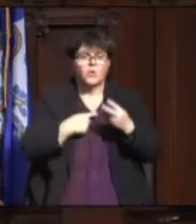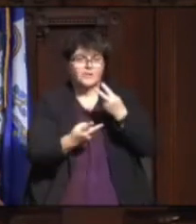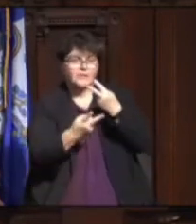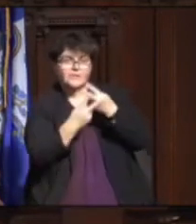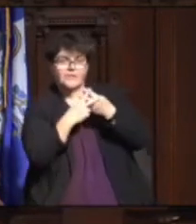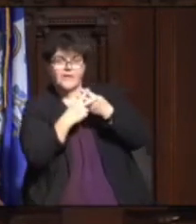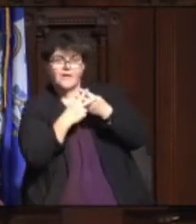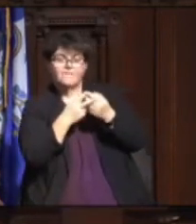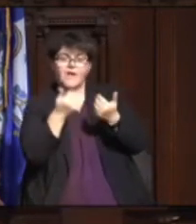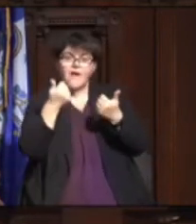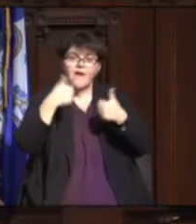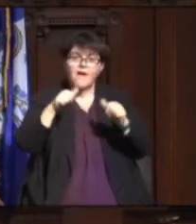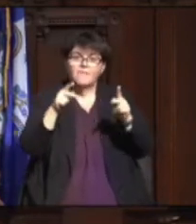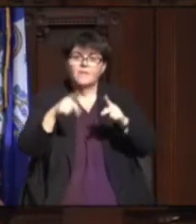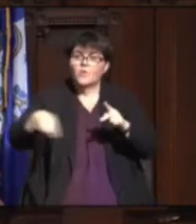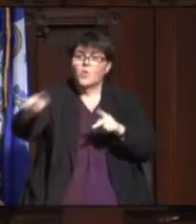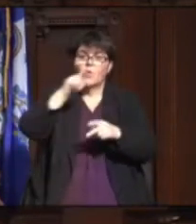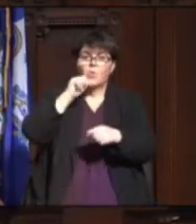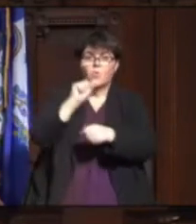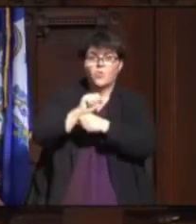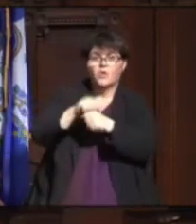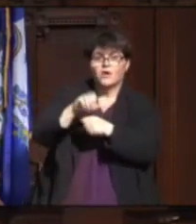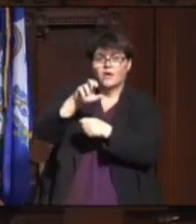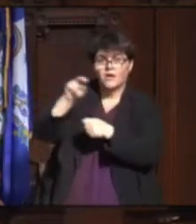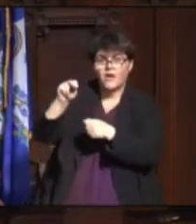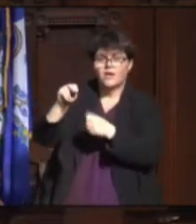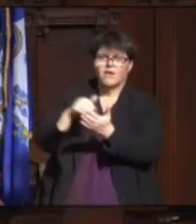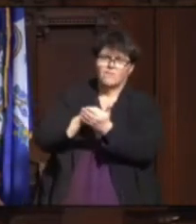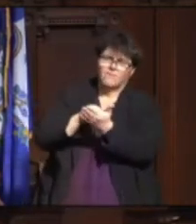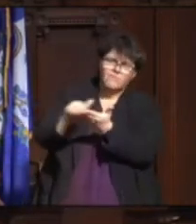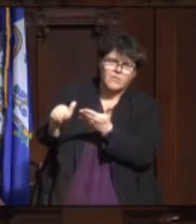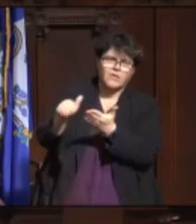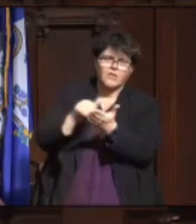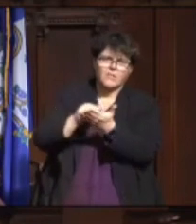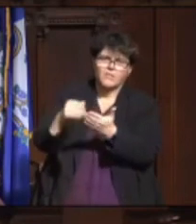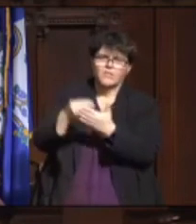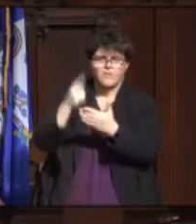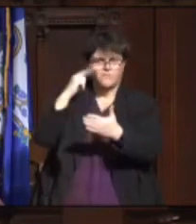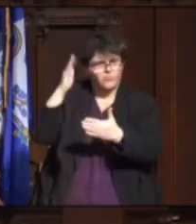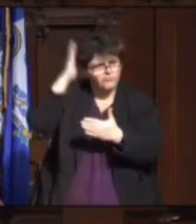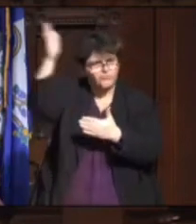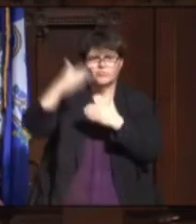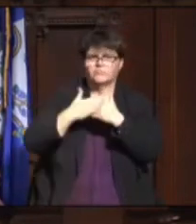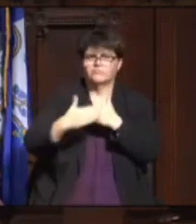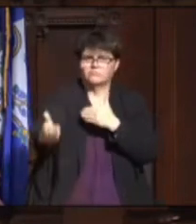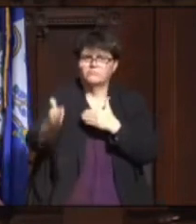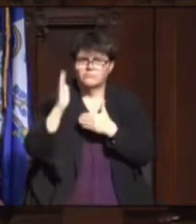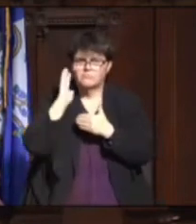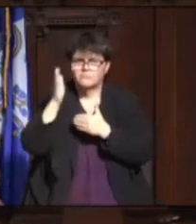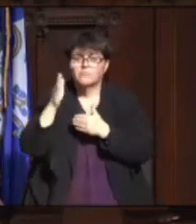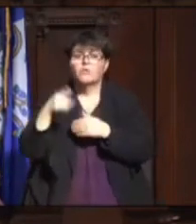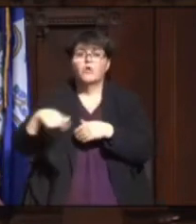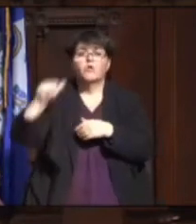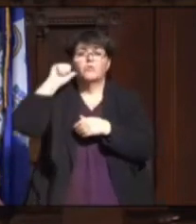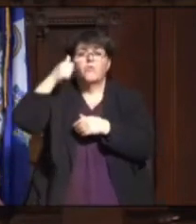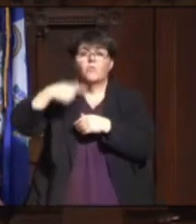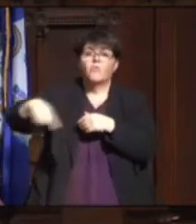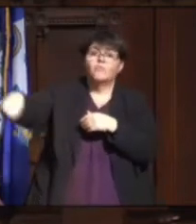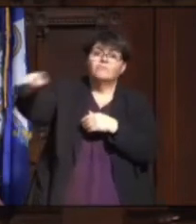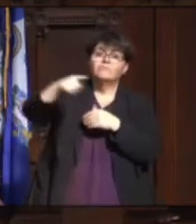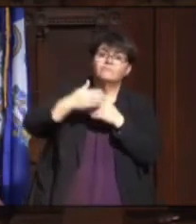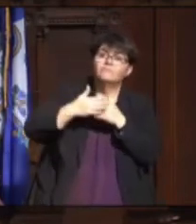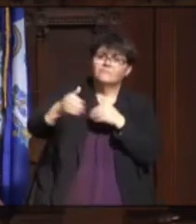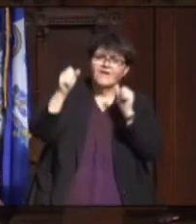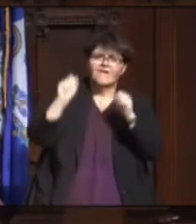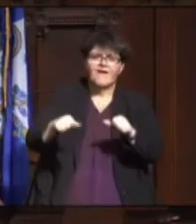future. And tomorrow, you will have an opportunity to extend the bond covenants and related fiscal controls for